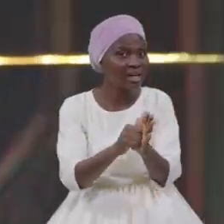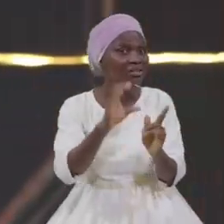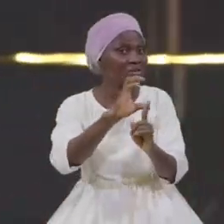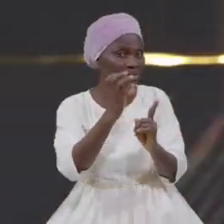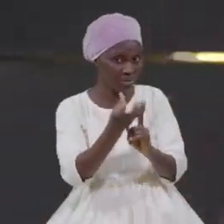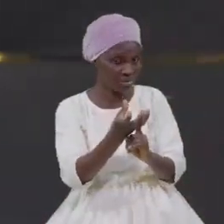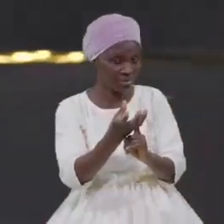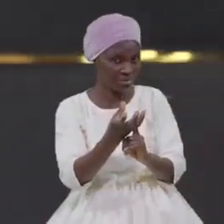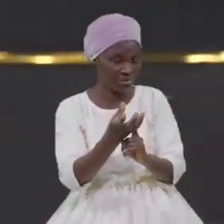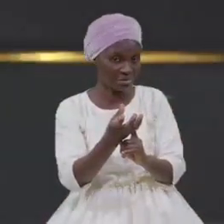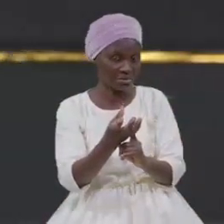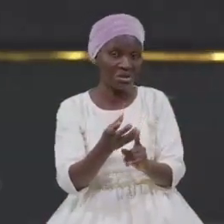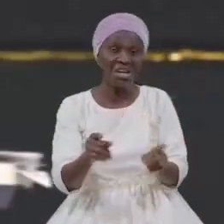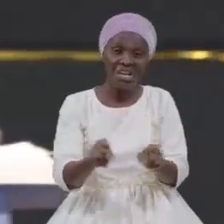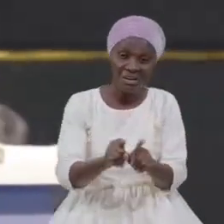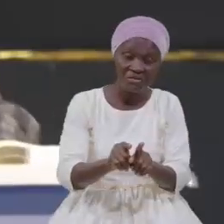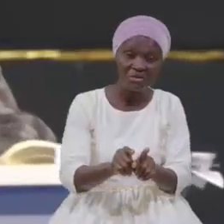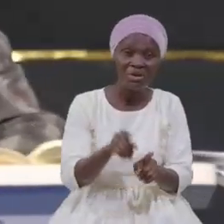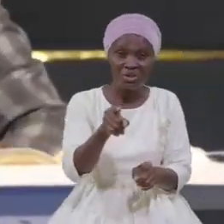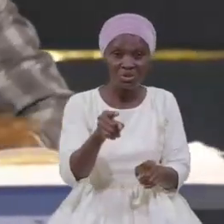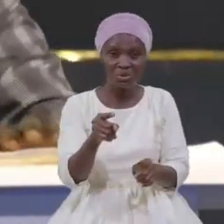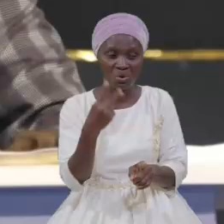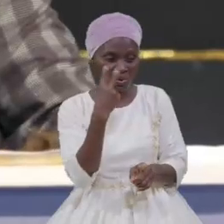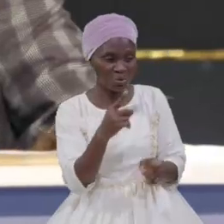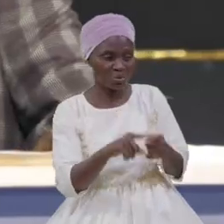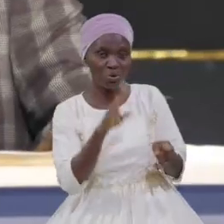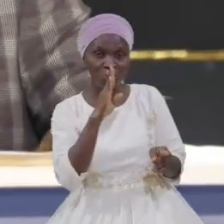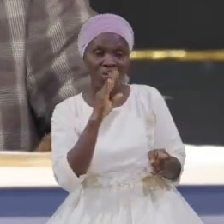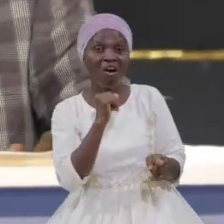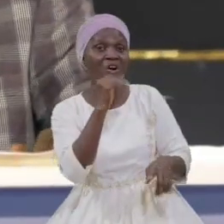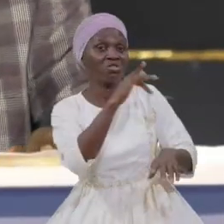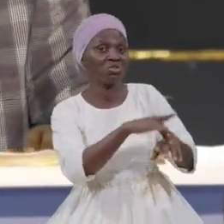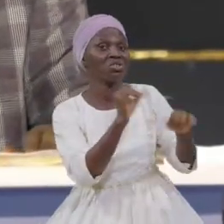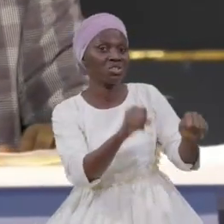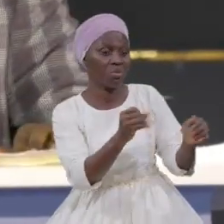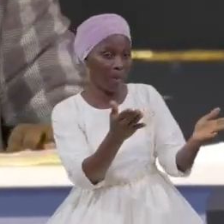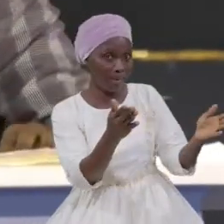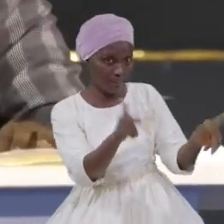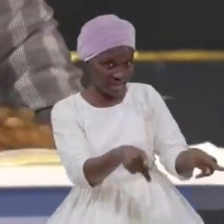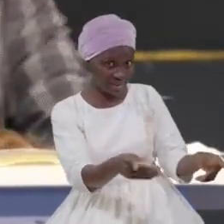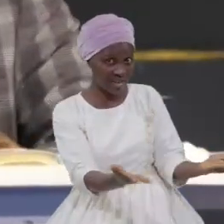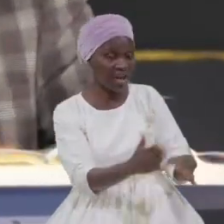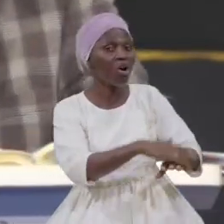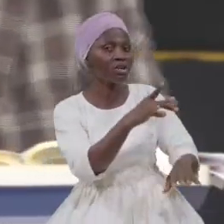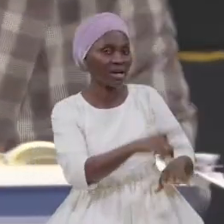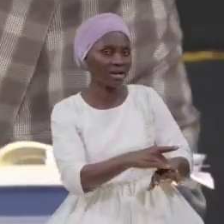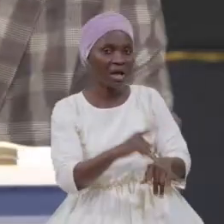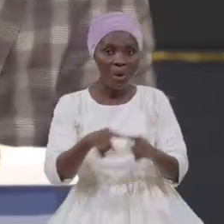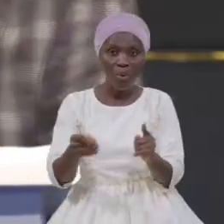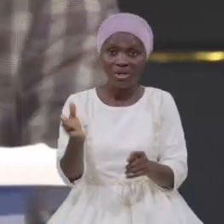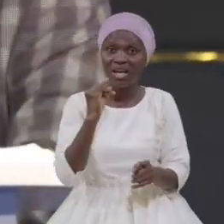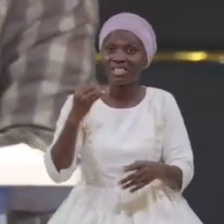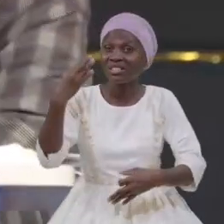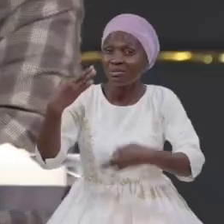you seem to be untouchable here, there is punishment forever and ever on the